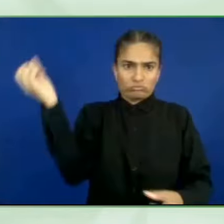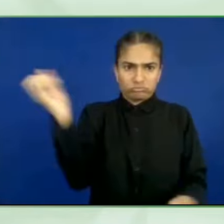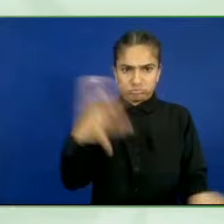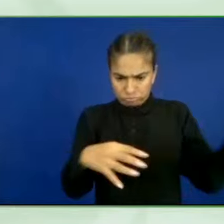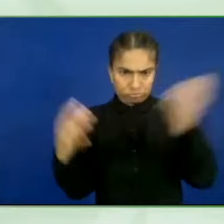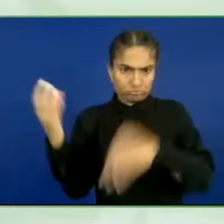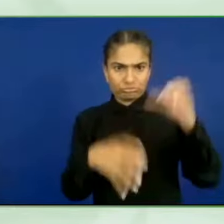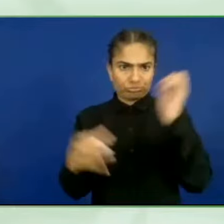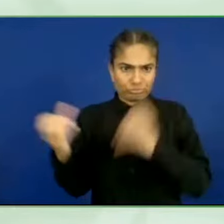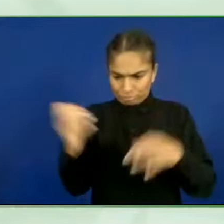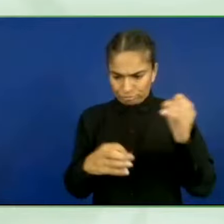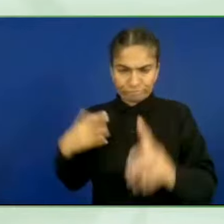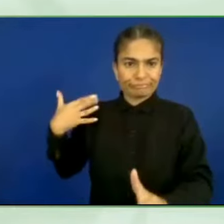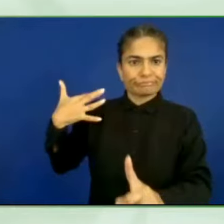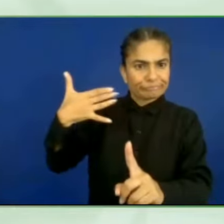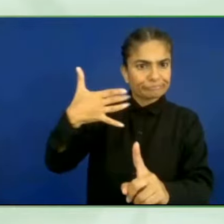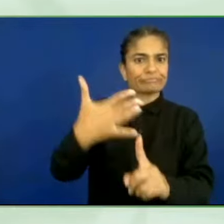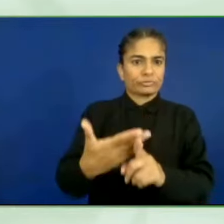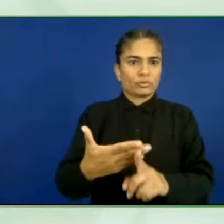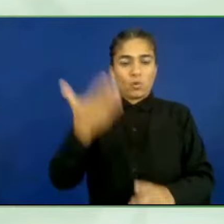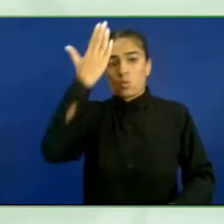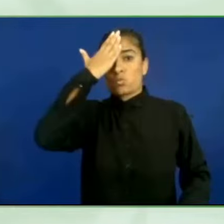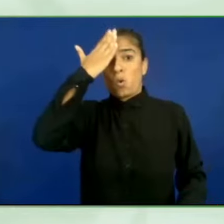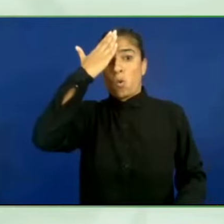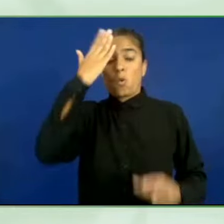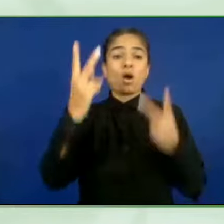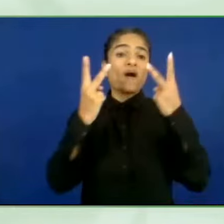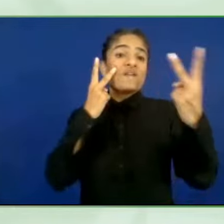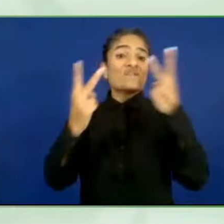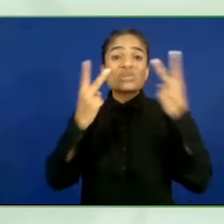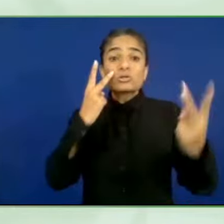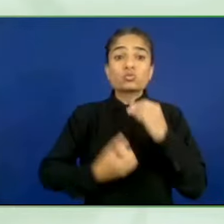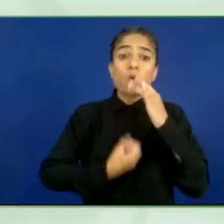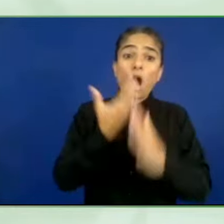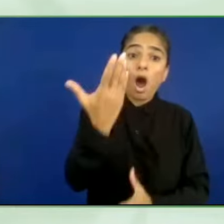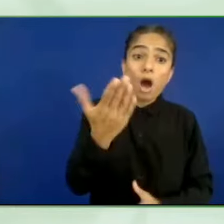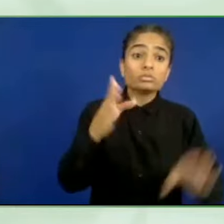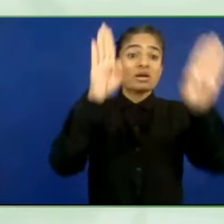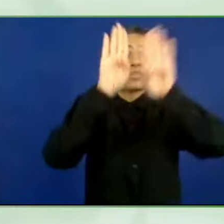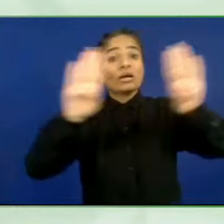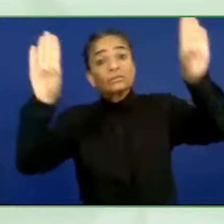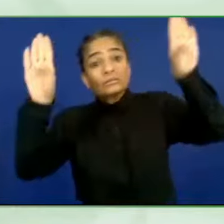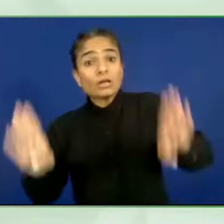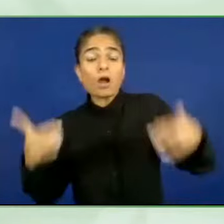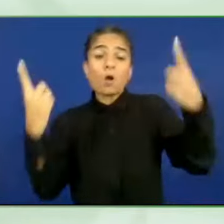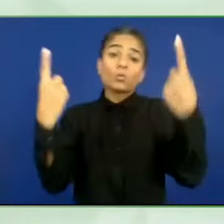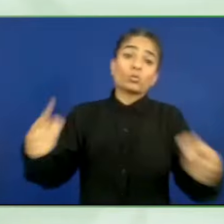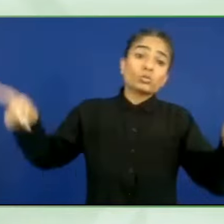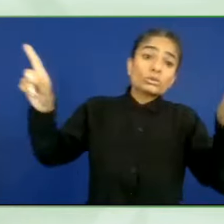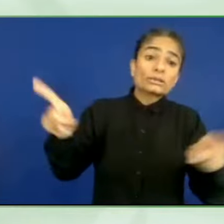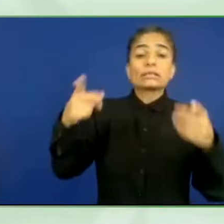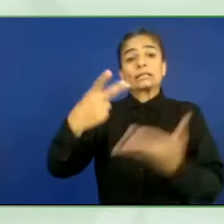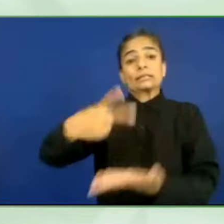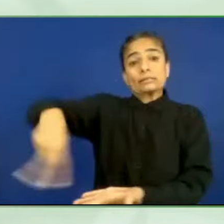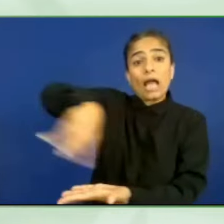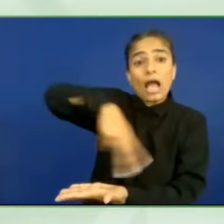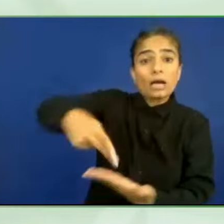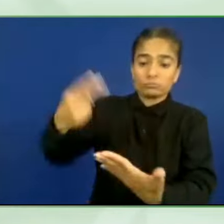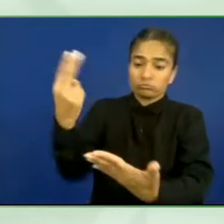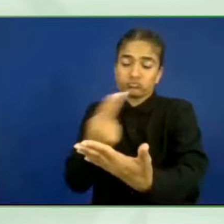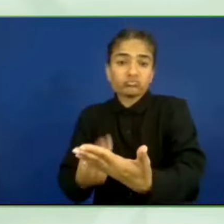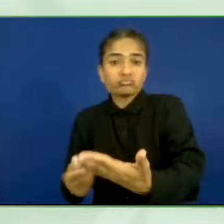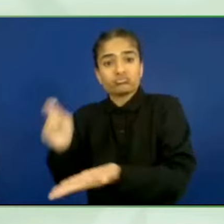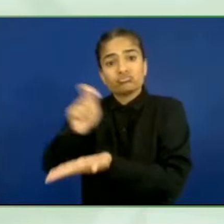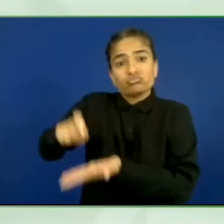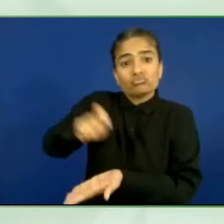music, dance, creative writing, lots of different ways that are both accessible and creative in the process that